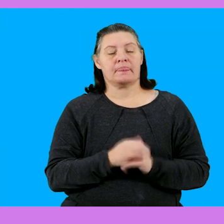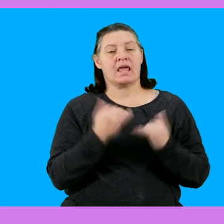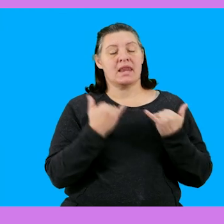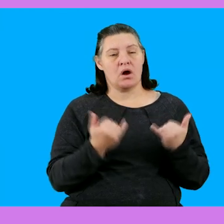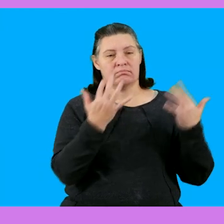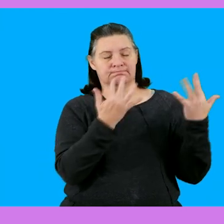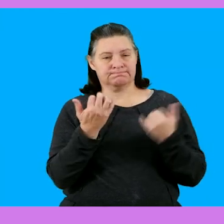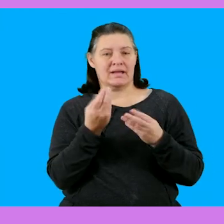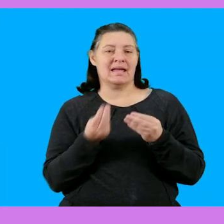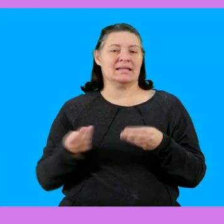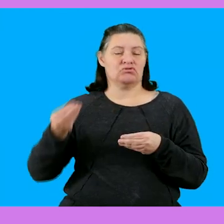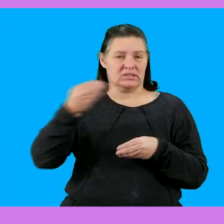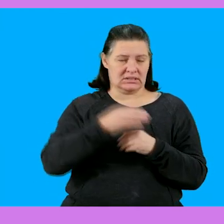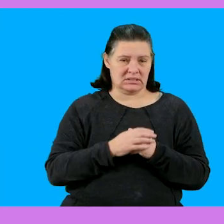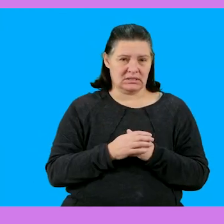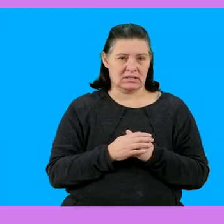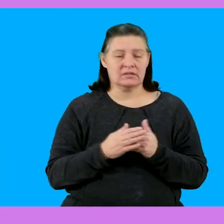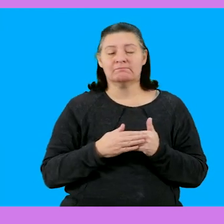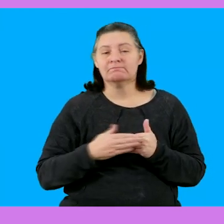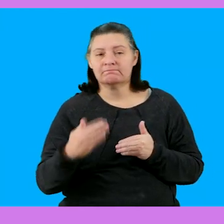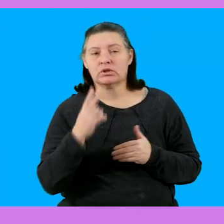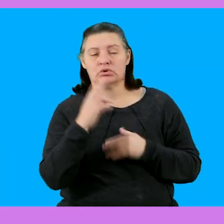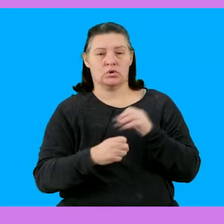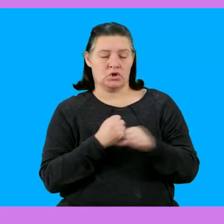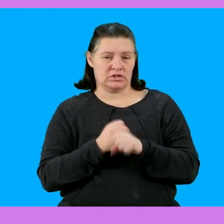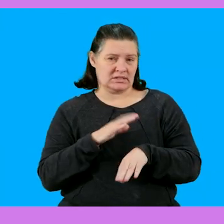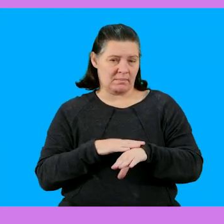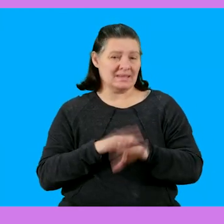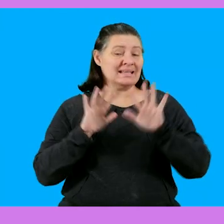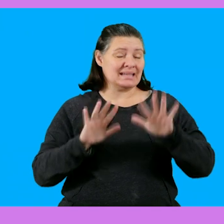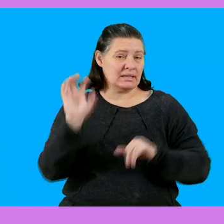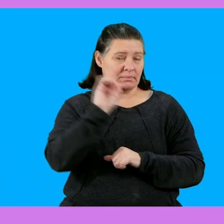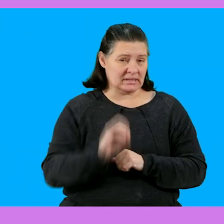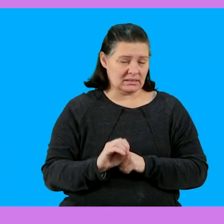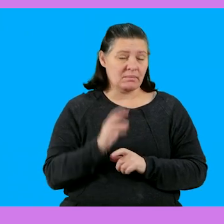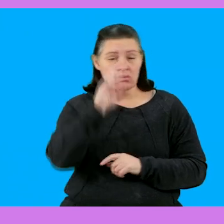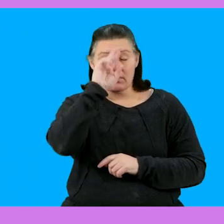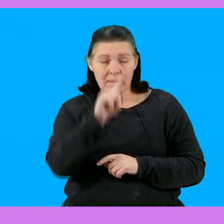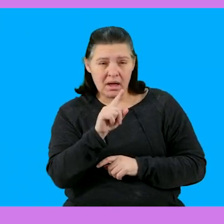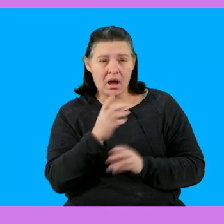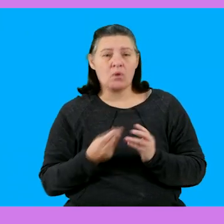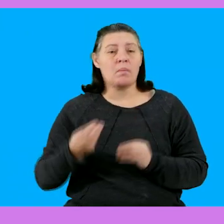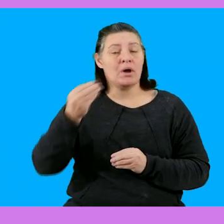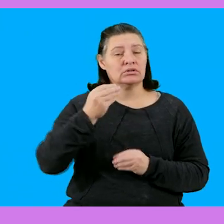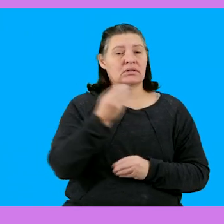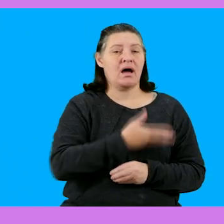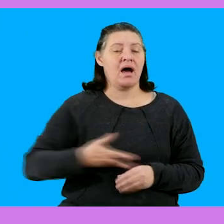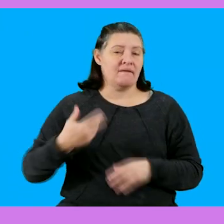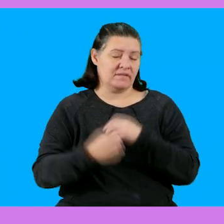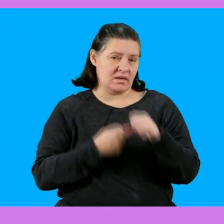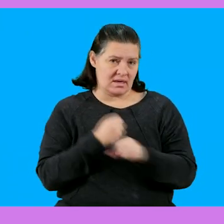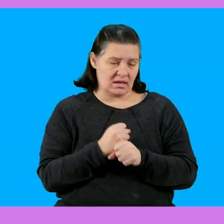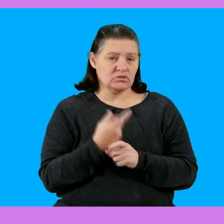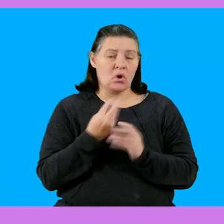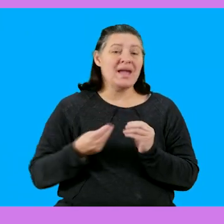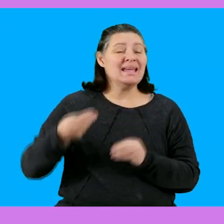So now I need to calculate interest. It's over 2 years' time, it's 10%. But remember, it's compounded half yearly. So